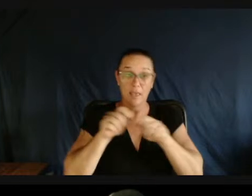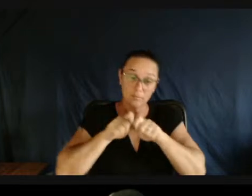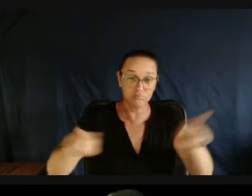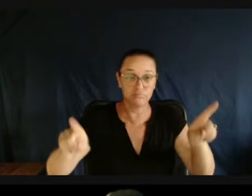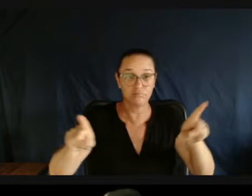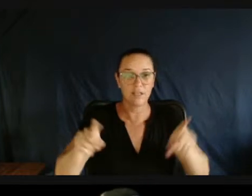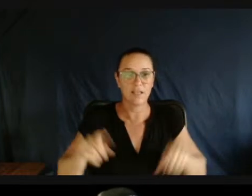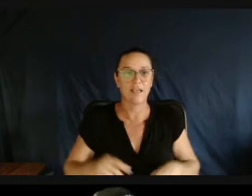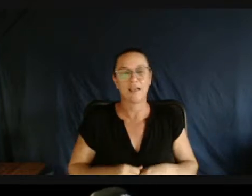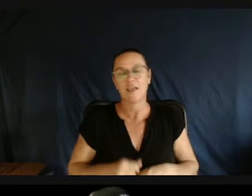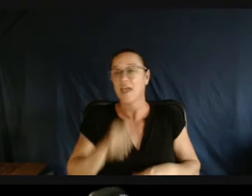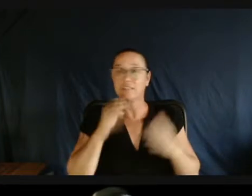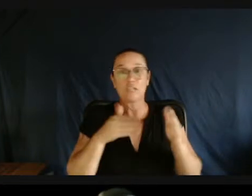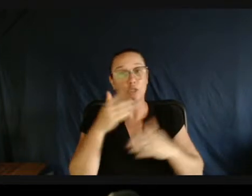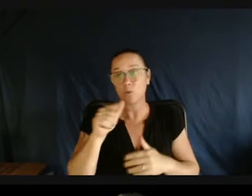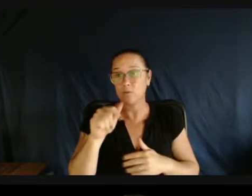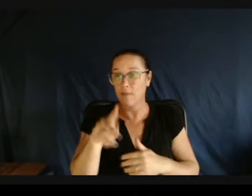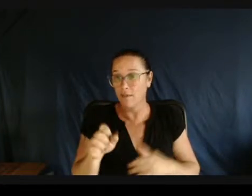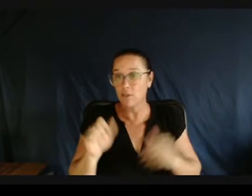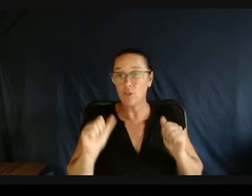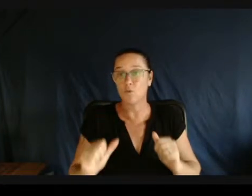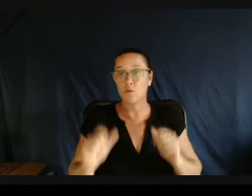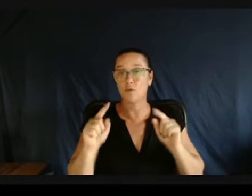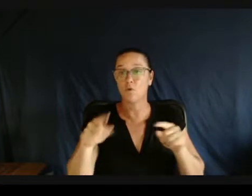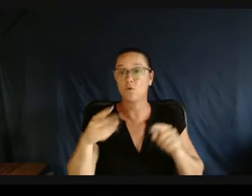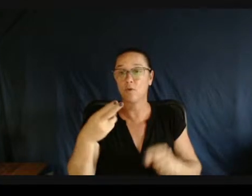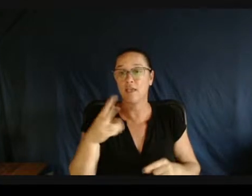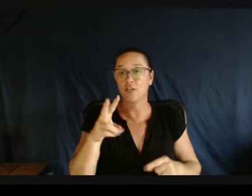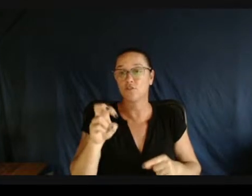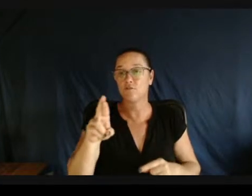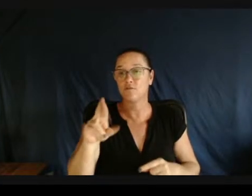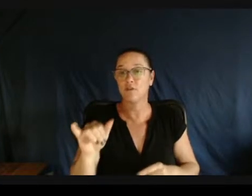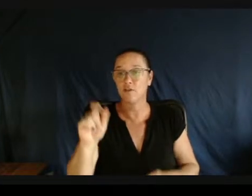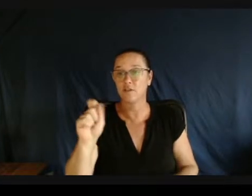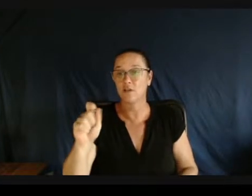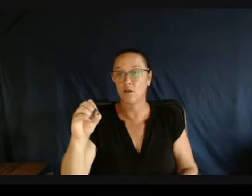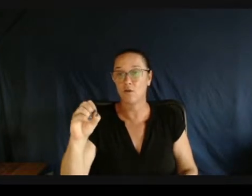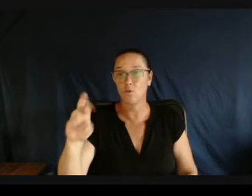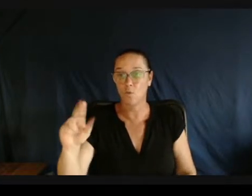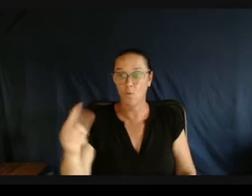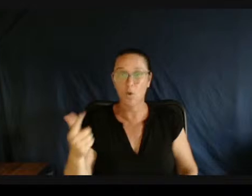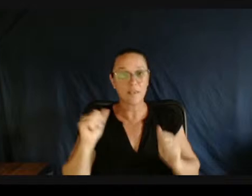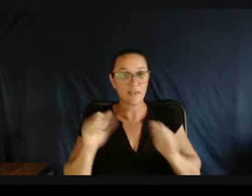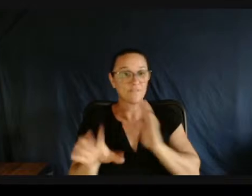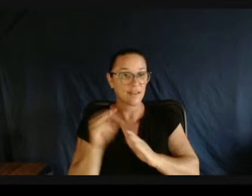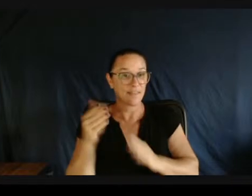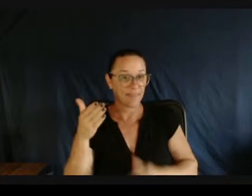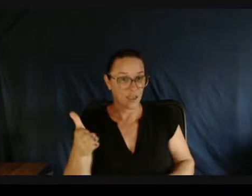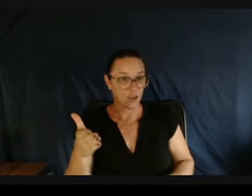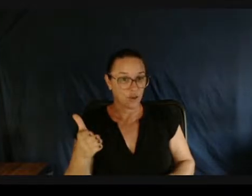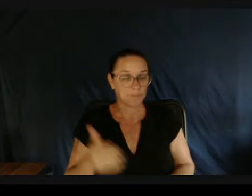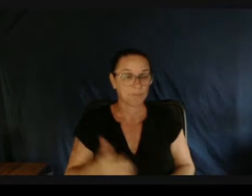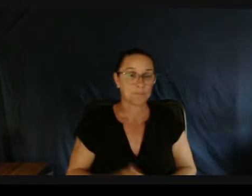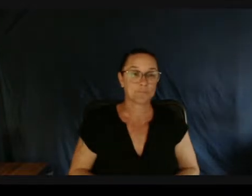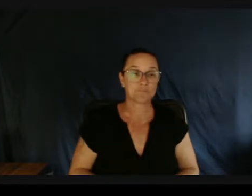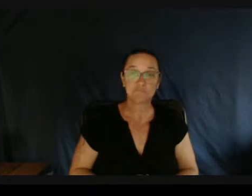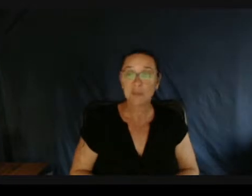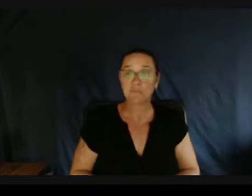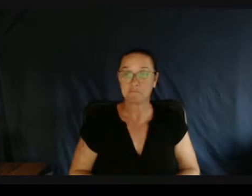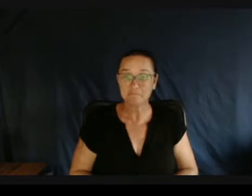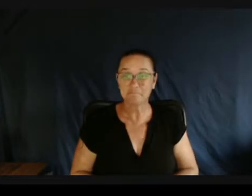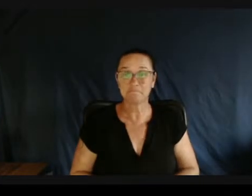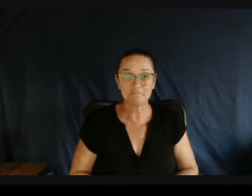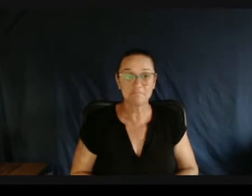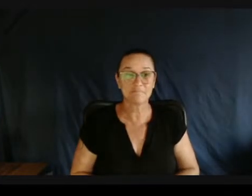too late to check it out. You can go to hveri.org and you can find it there. And yeah, there's